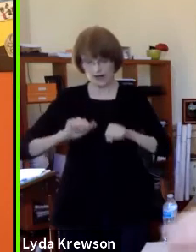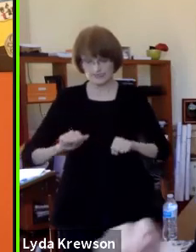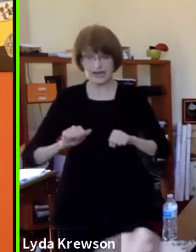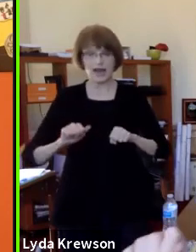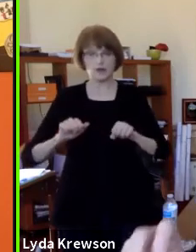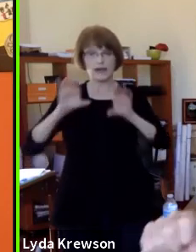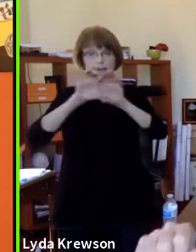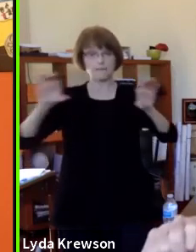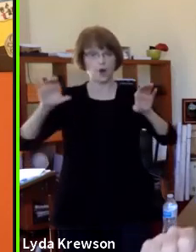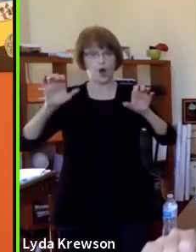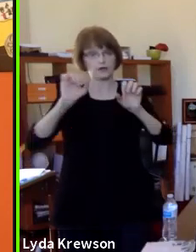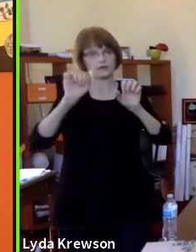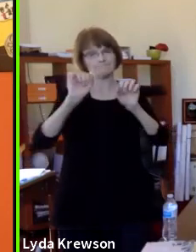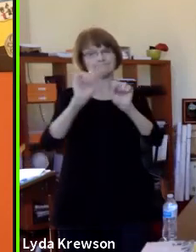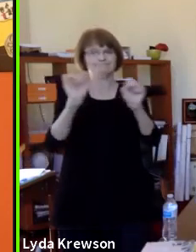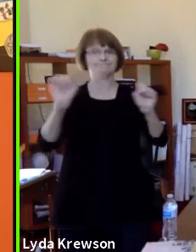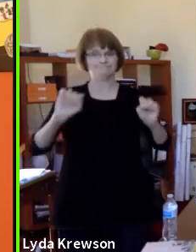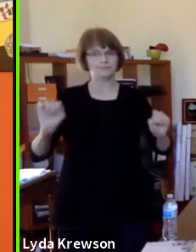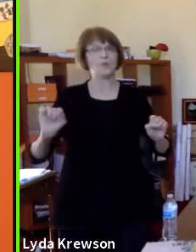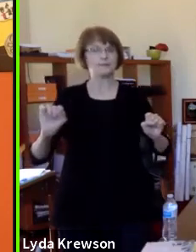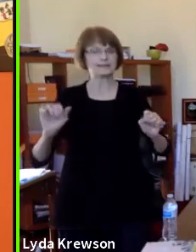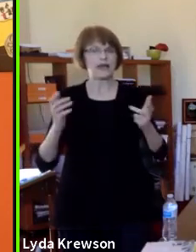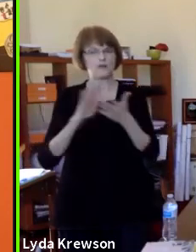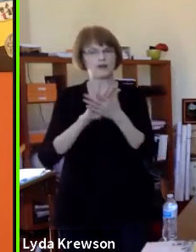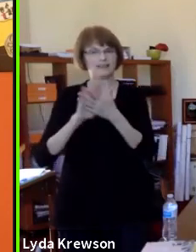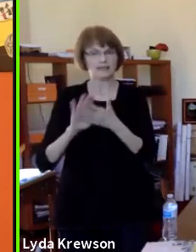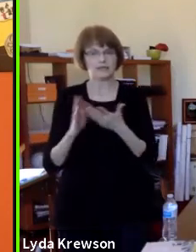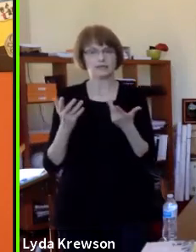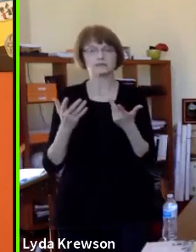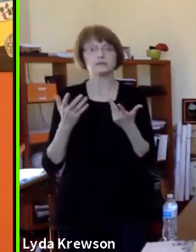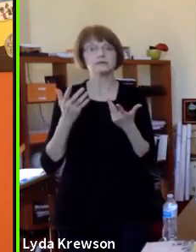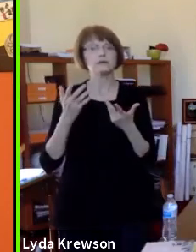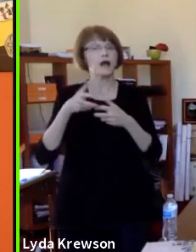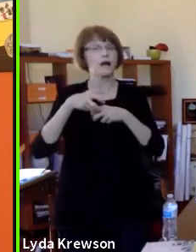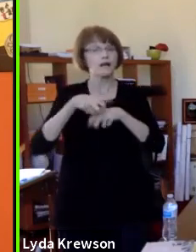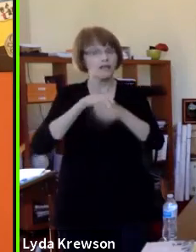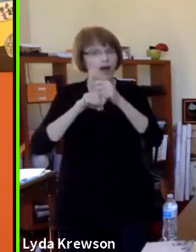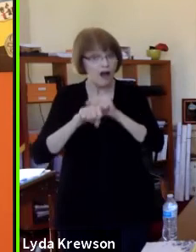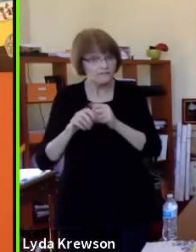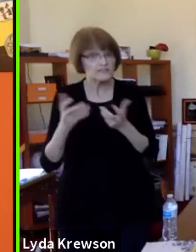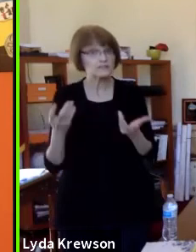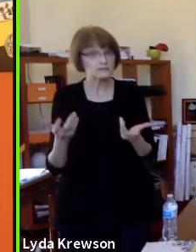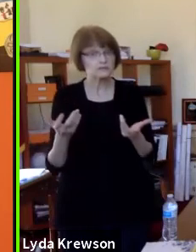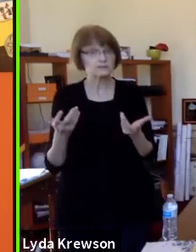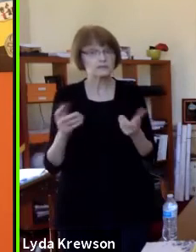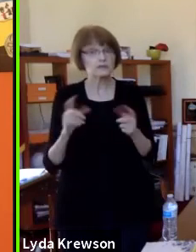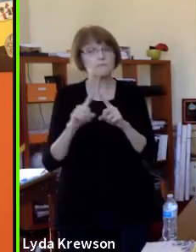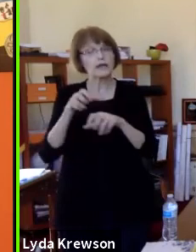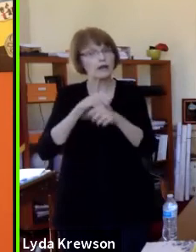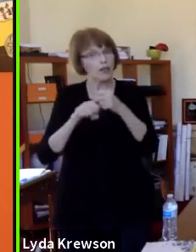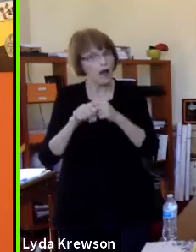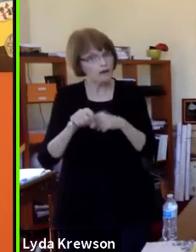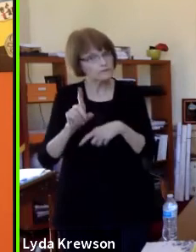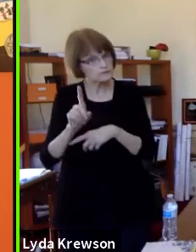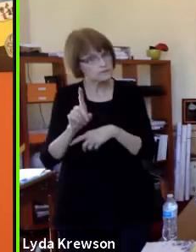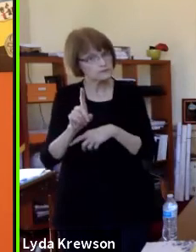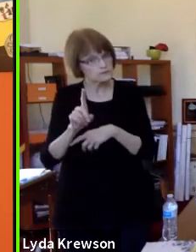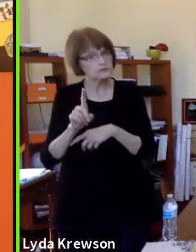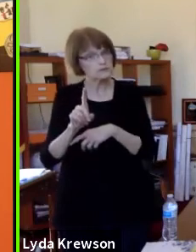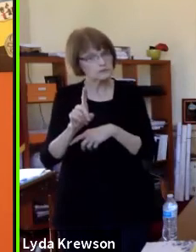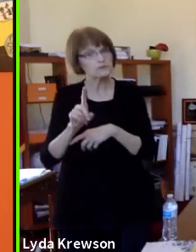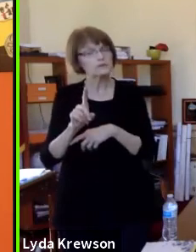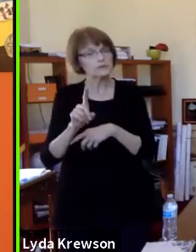bar sometimes, that you hang on to, wipe that down. Maybe wear gloves. But if you wear gloves,